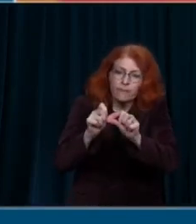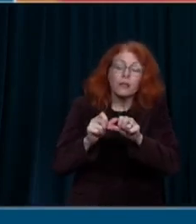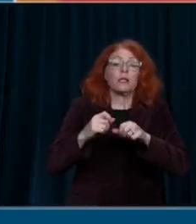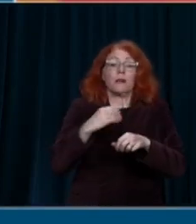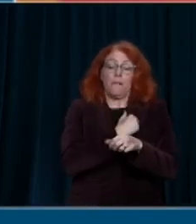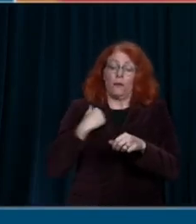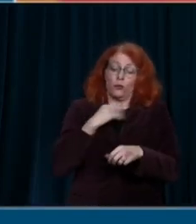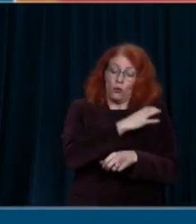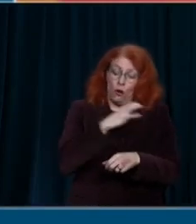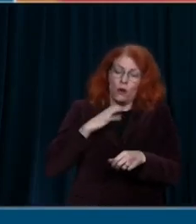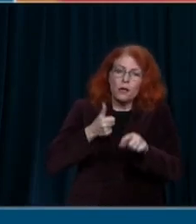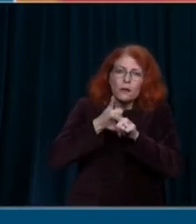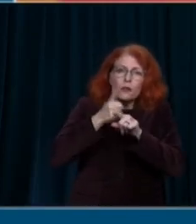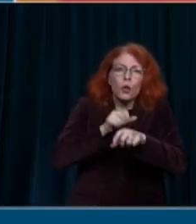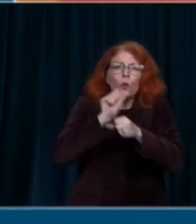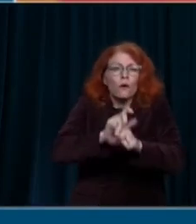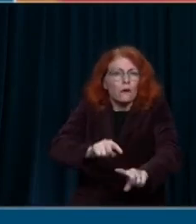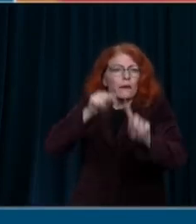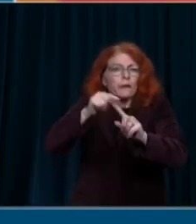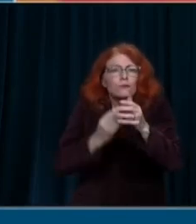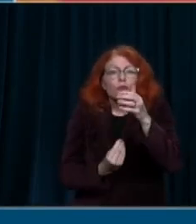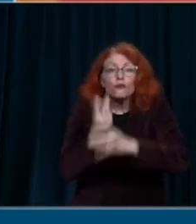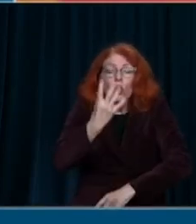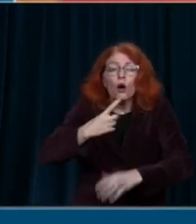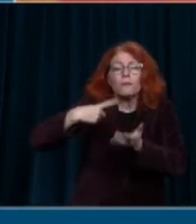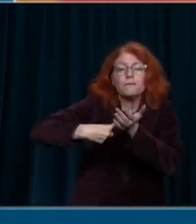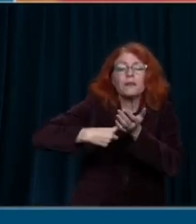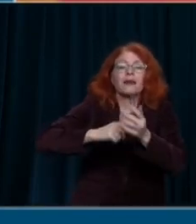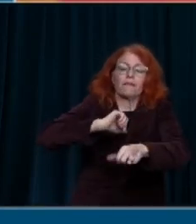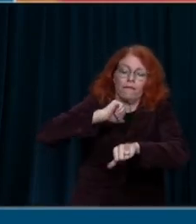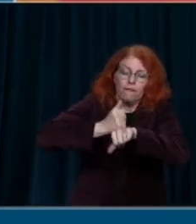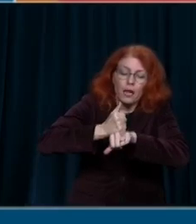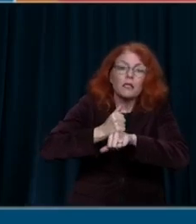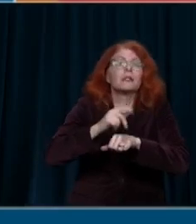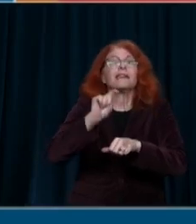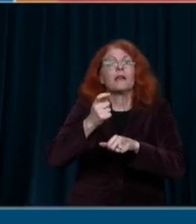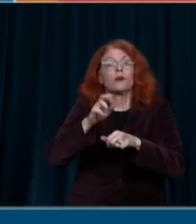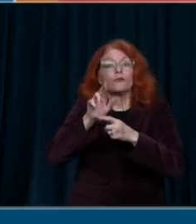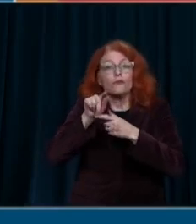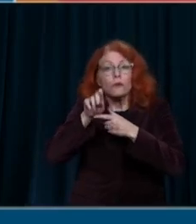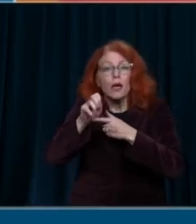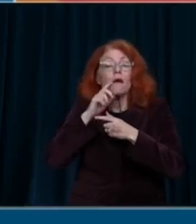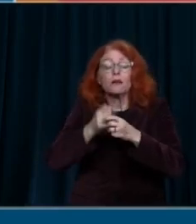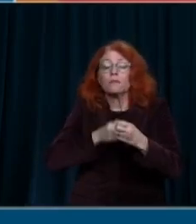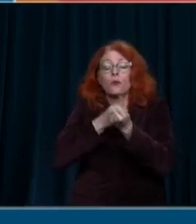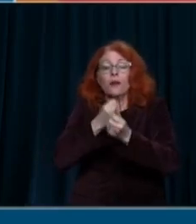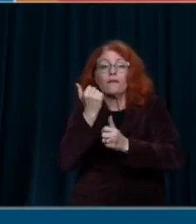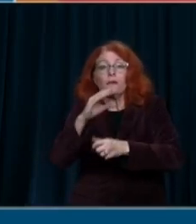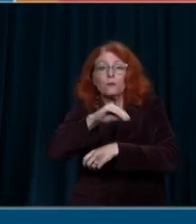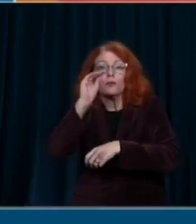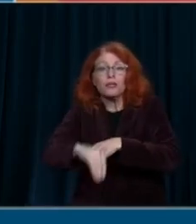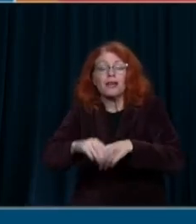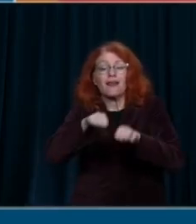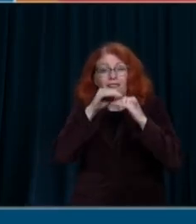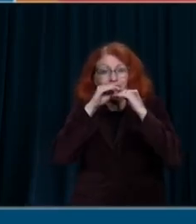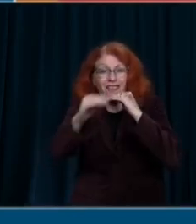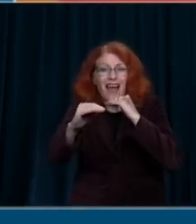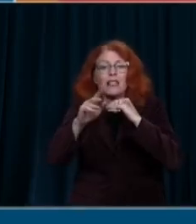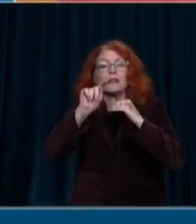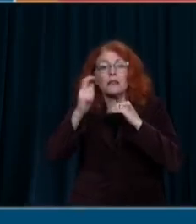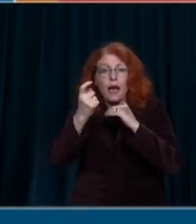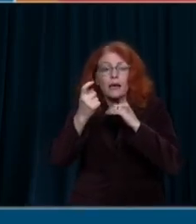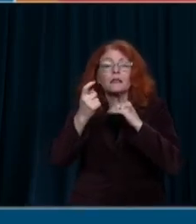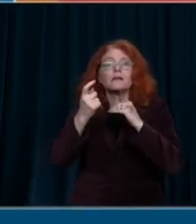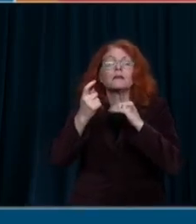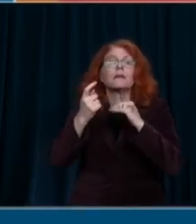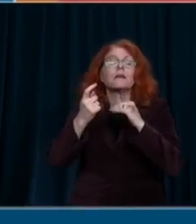of Congress that can work towards growth. We need to talk about a fixed tax rate. I've supported a 15% flat tax. And rather